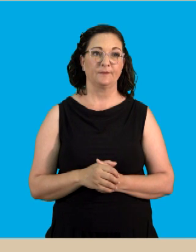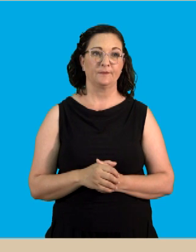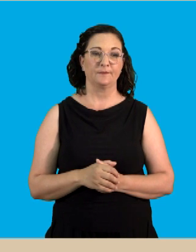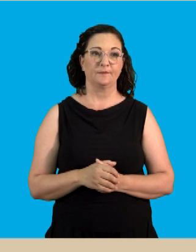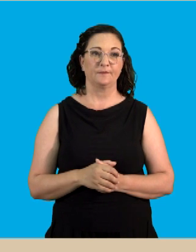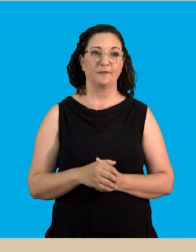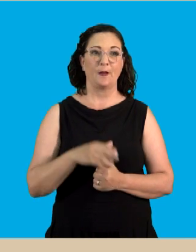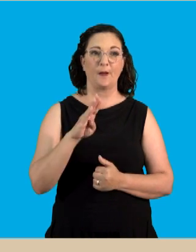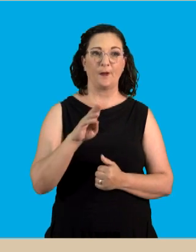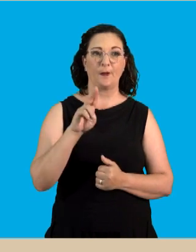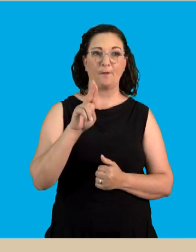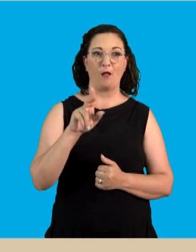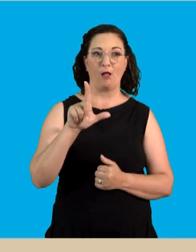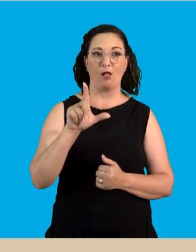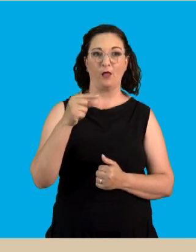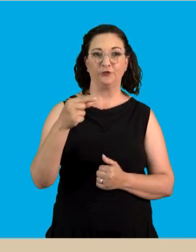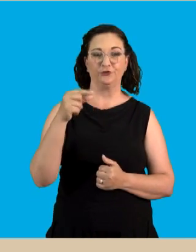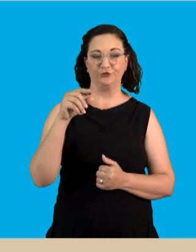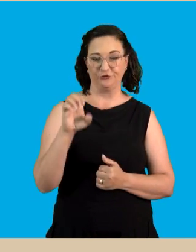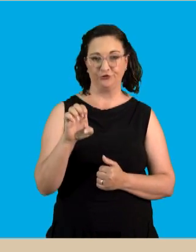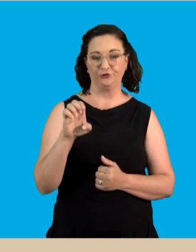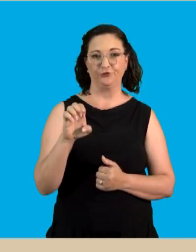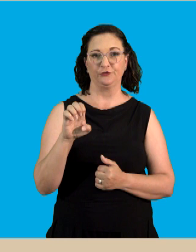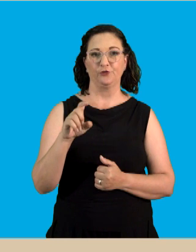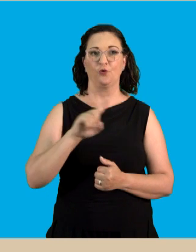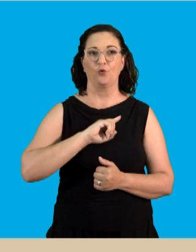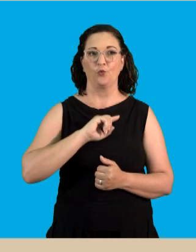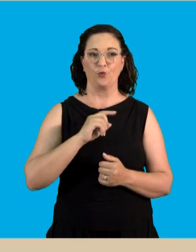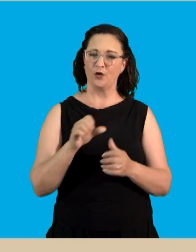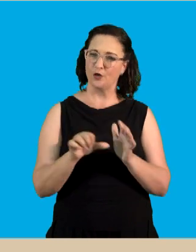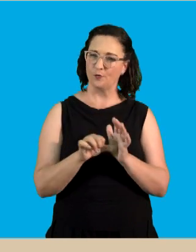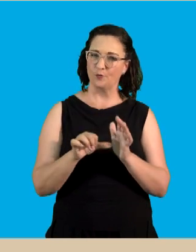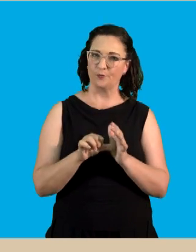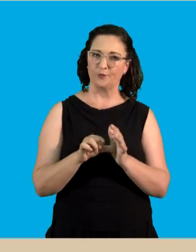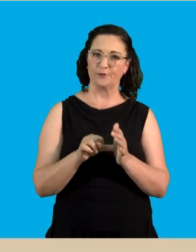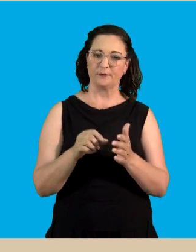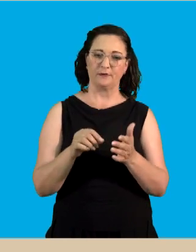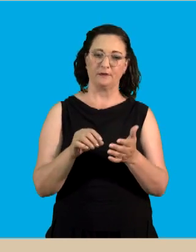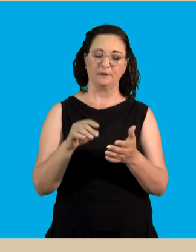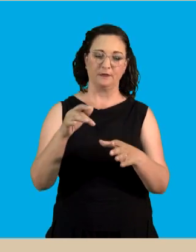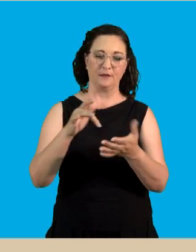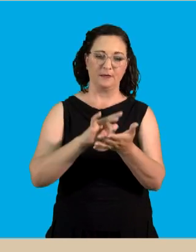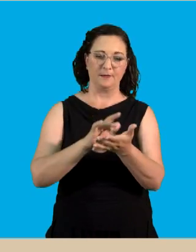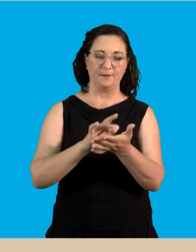spelling. Bulge. Okay, so bulge is important because it is found at the center of our